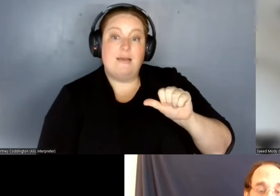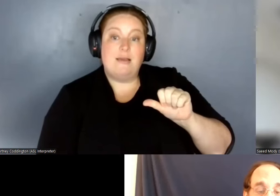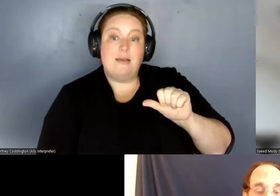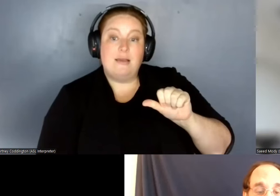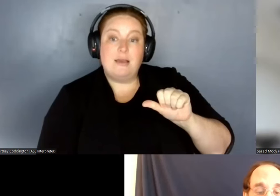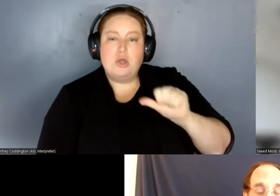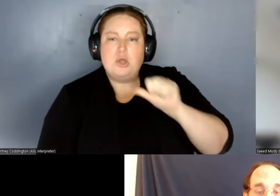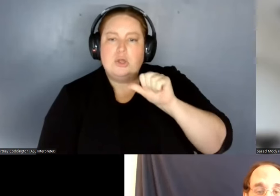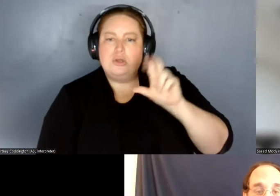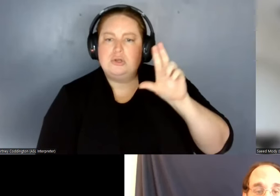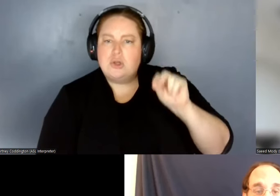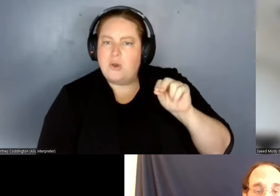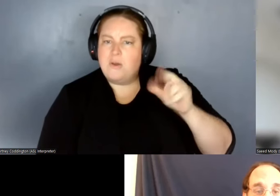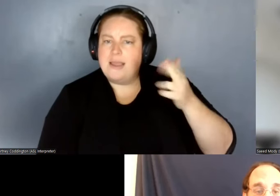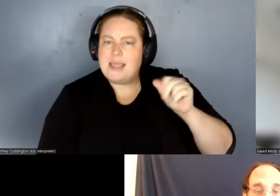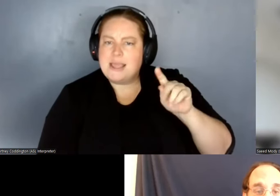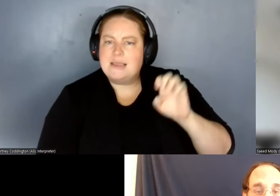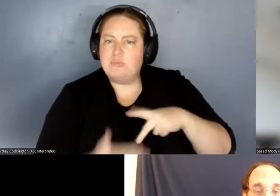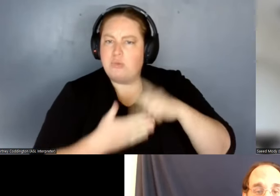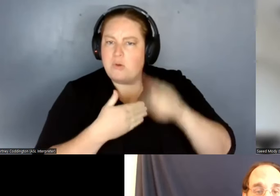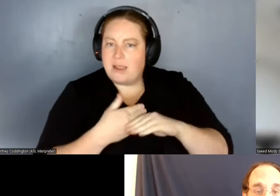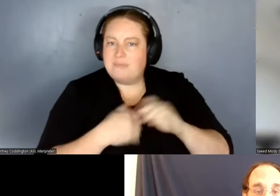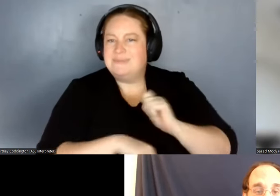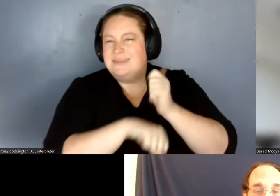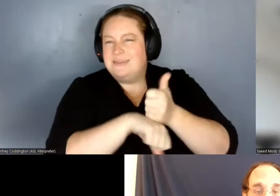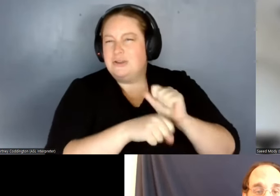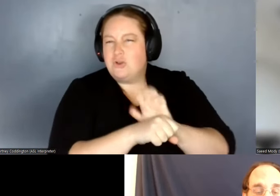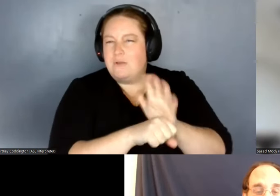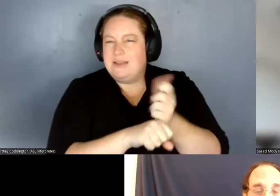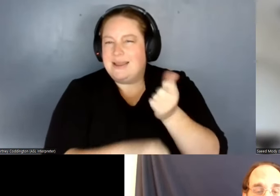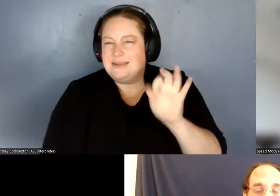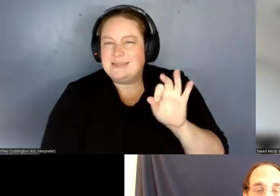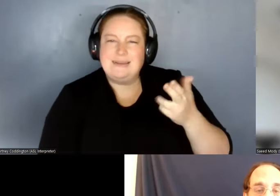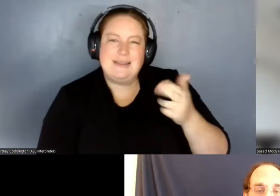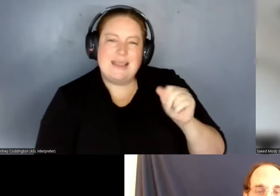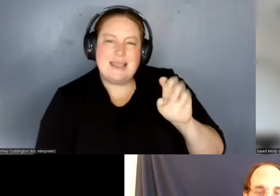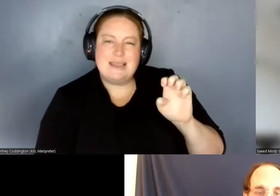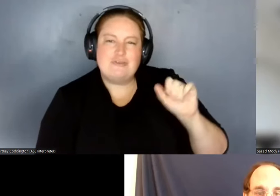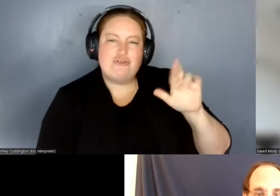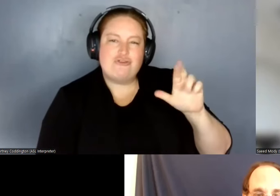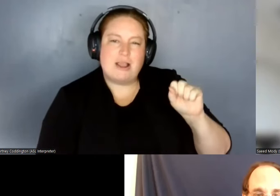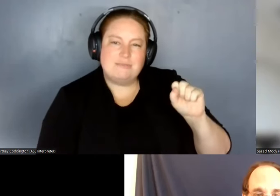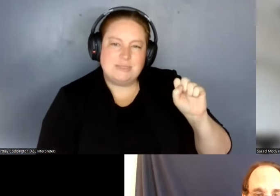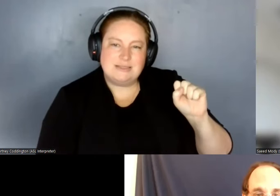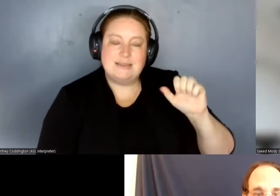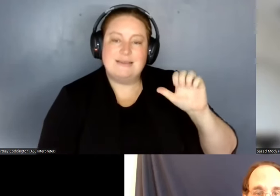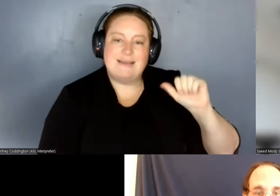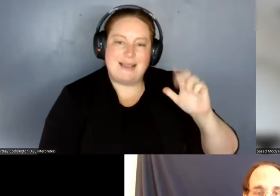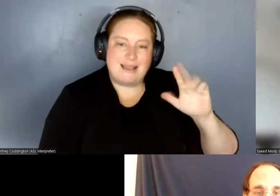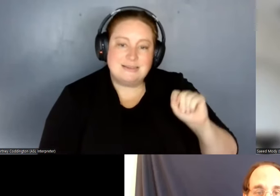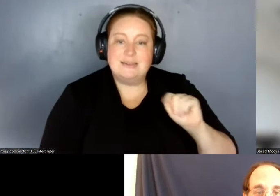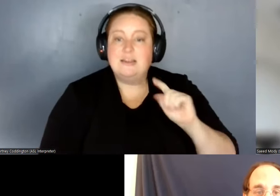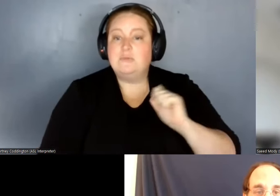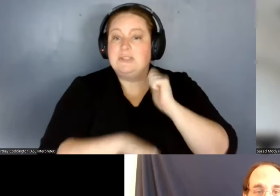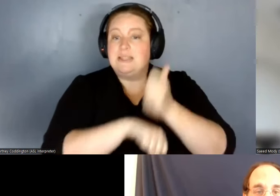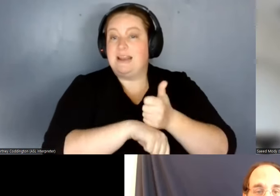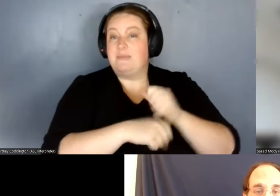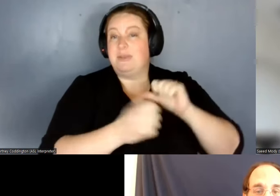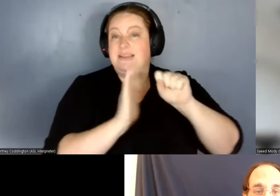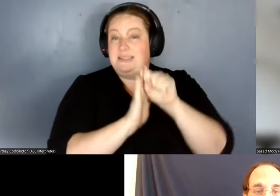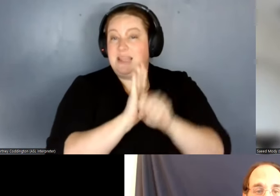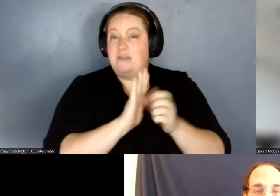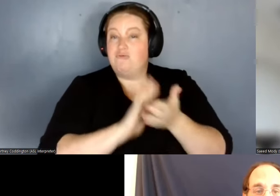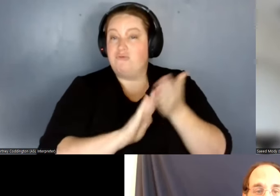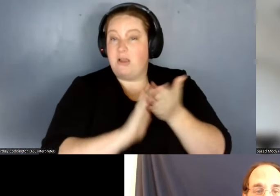Jabara Hire No Hate Act program, which was created by the COVID-19 Hate Crimes Act, we are funding a state-run hate crime hotline in Nevada and supporting